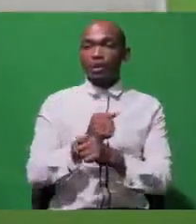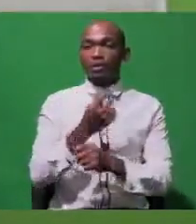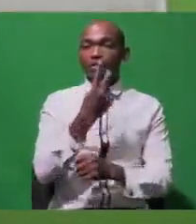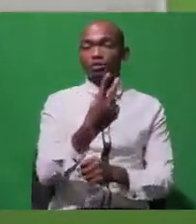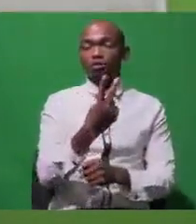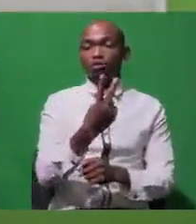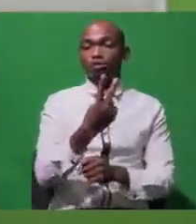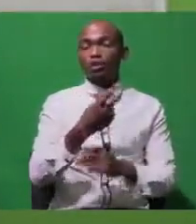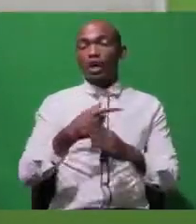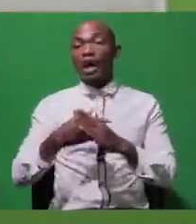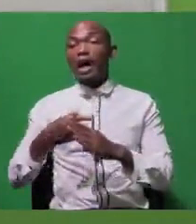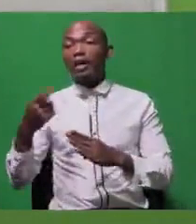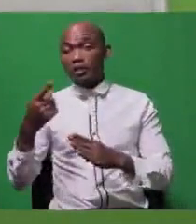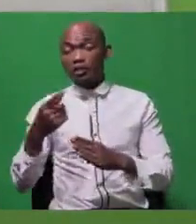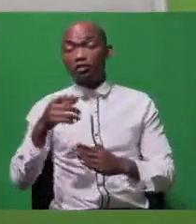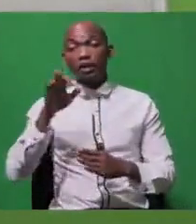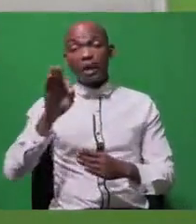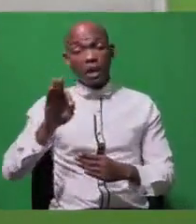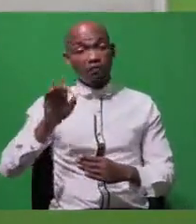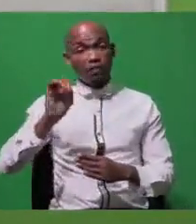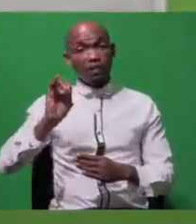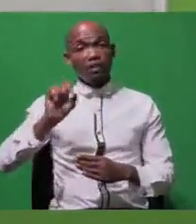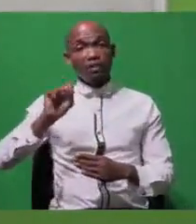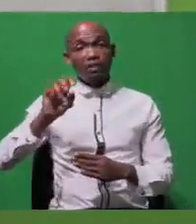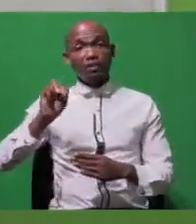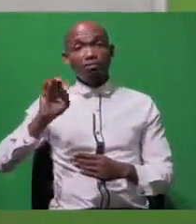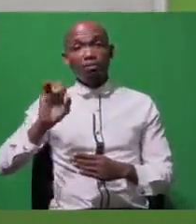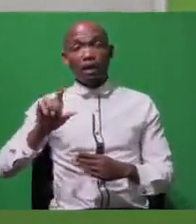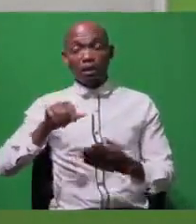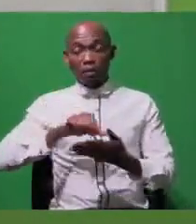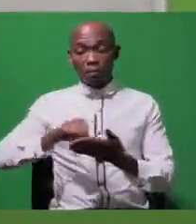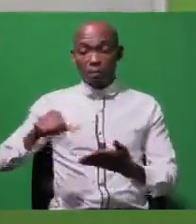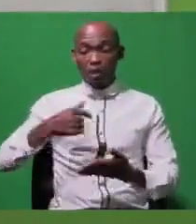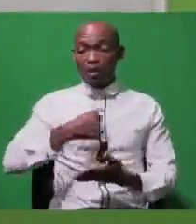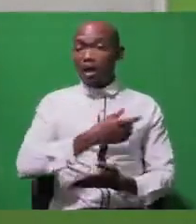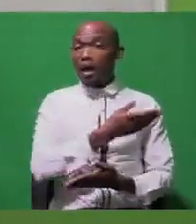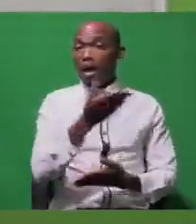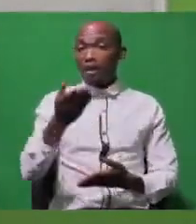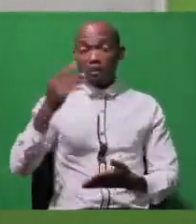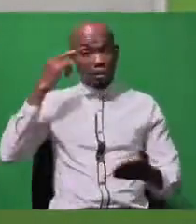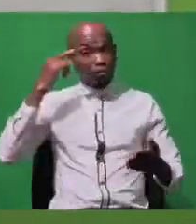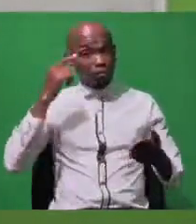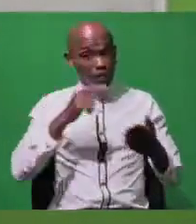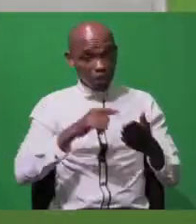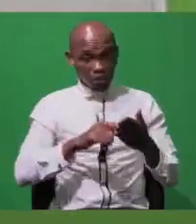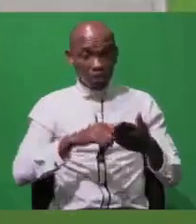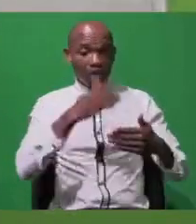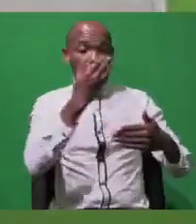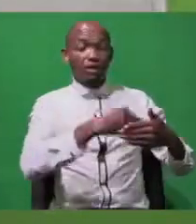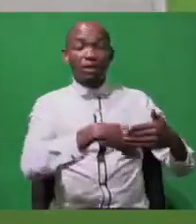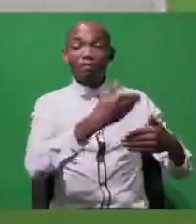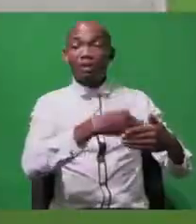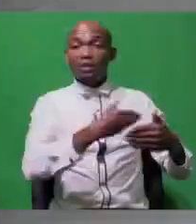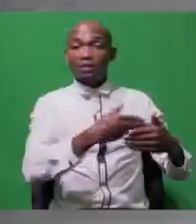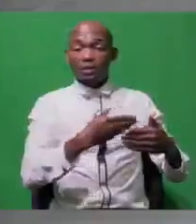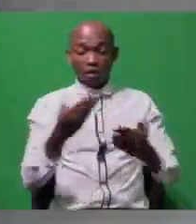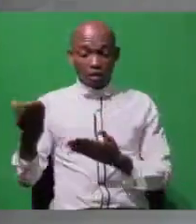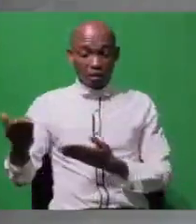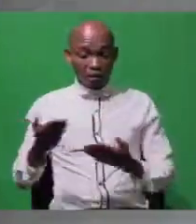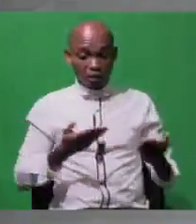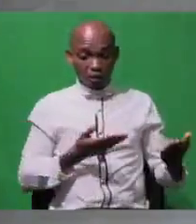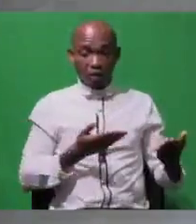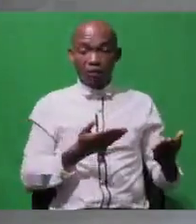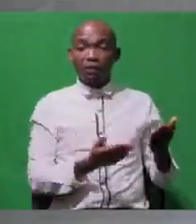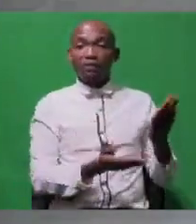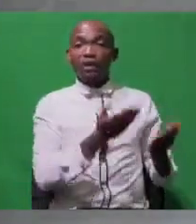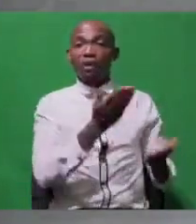If the F. Smile paid us, it means that the business received